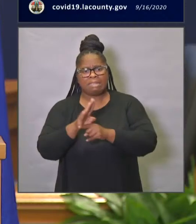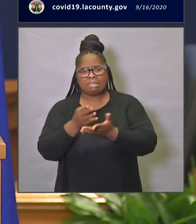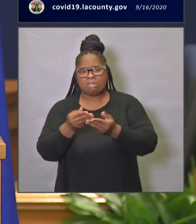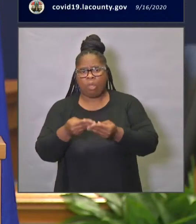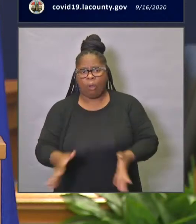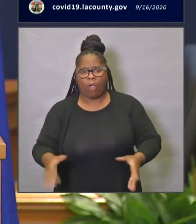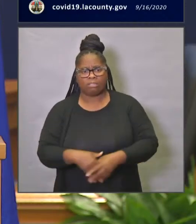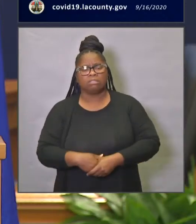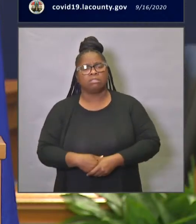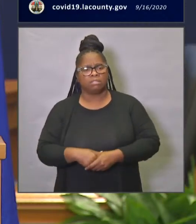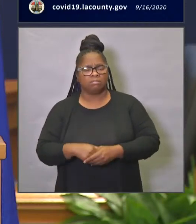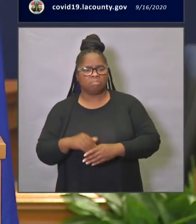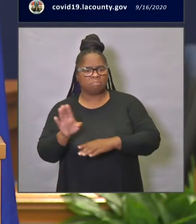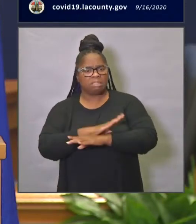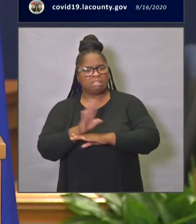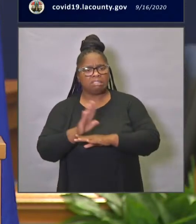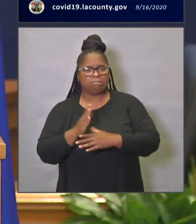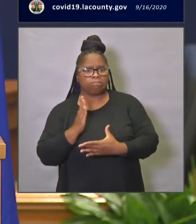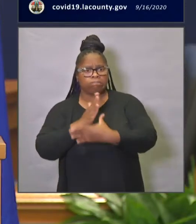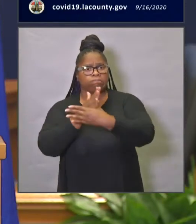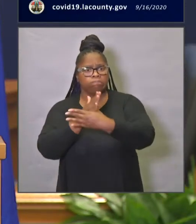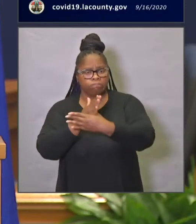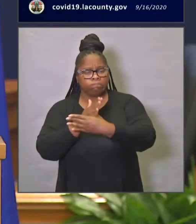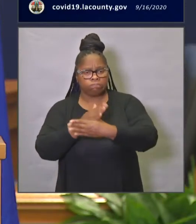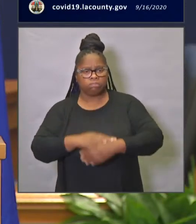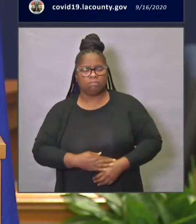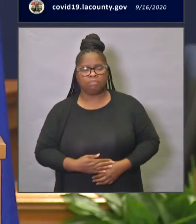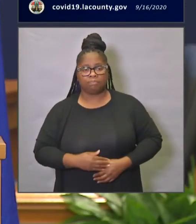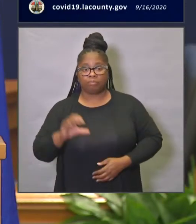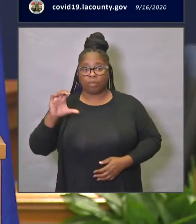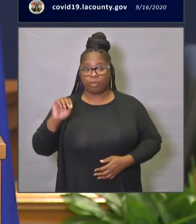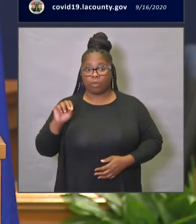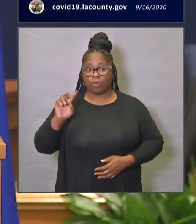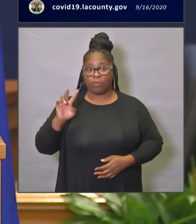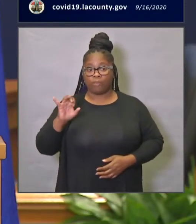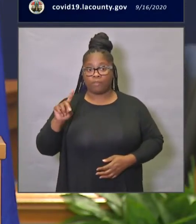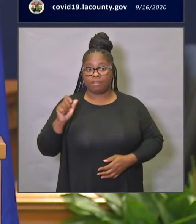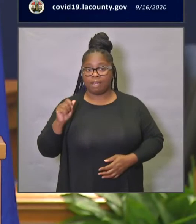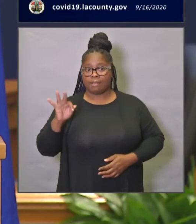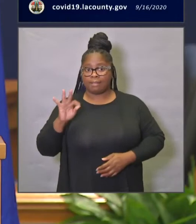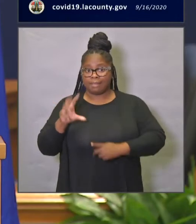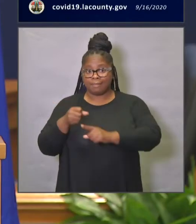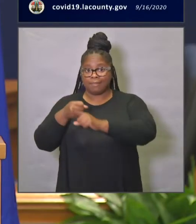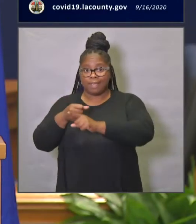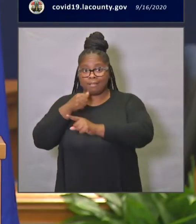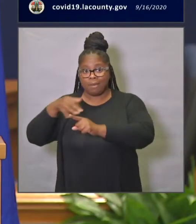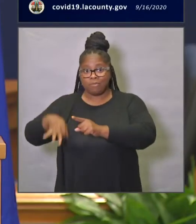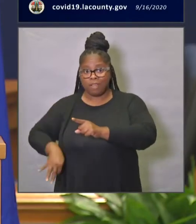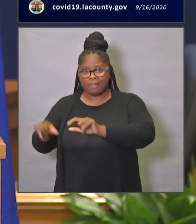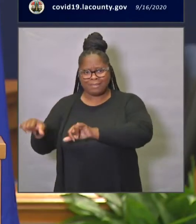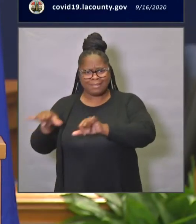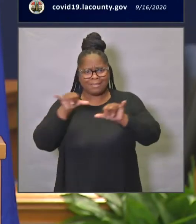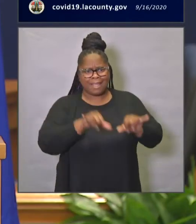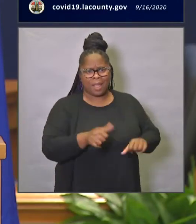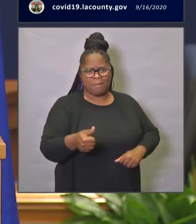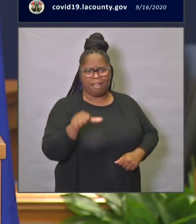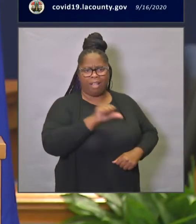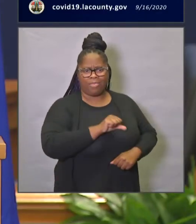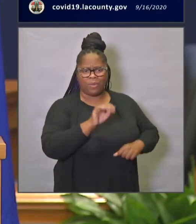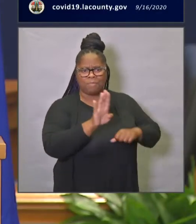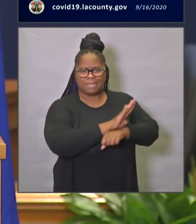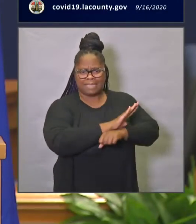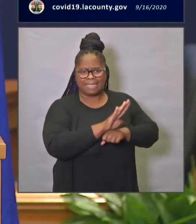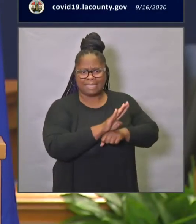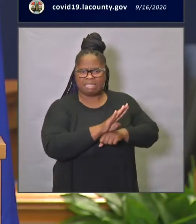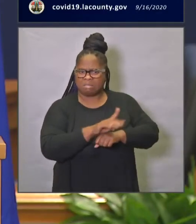to COVID-19. COVID-19 affects those nonprofits in many of the same ways as other commercial businesses, and we must